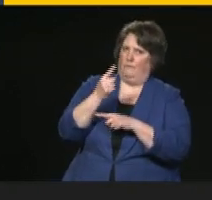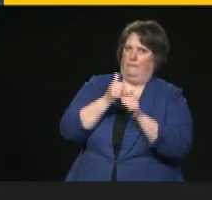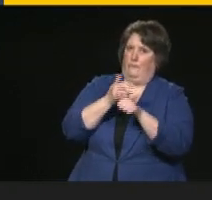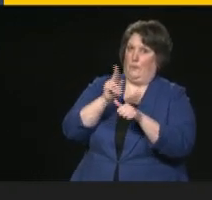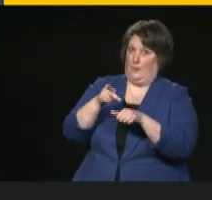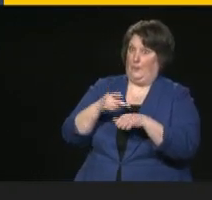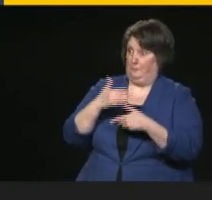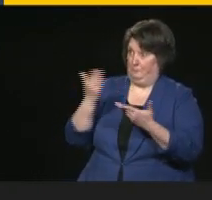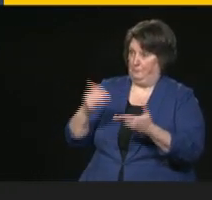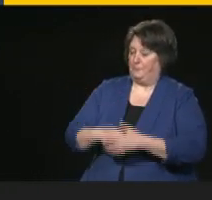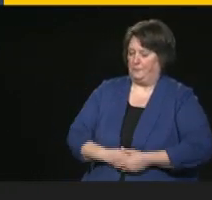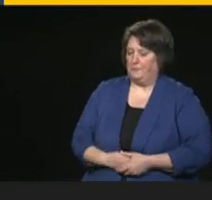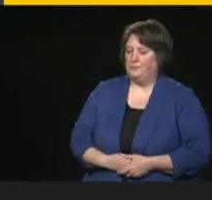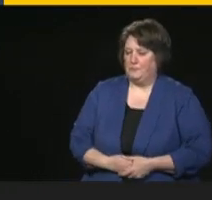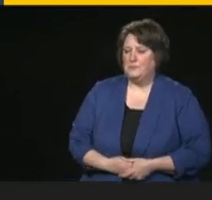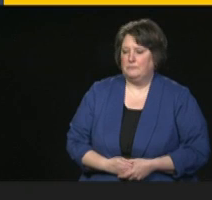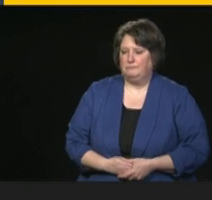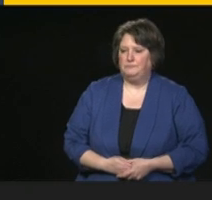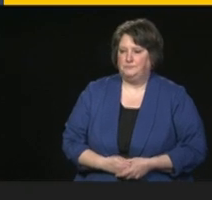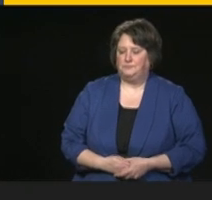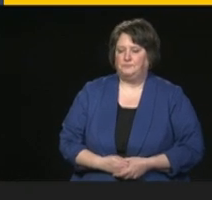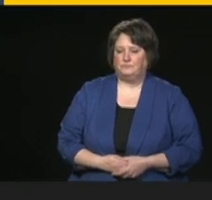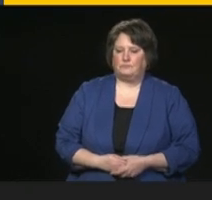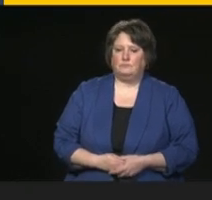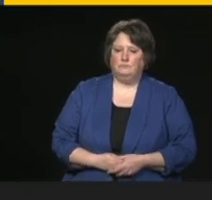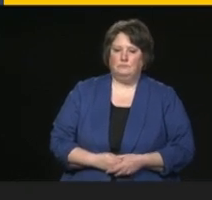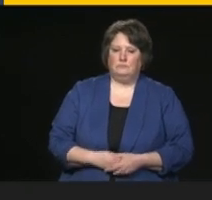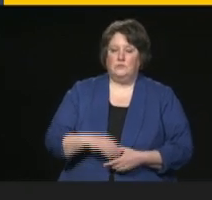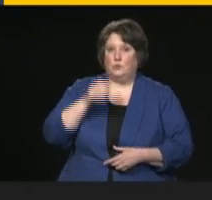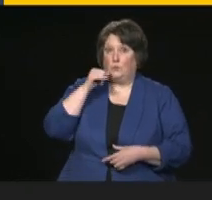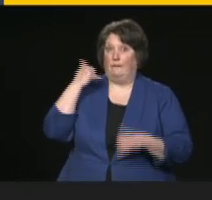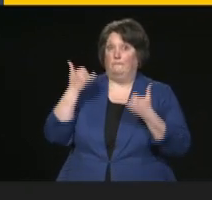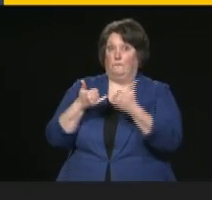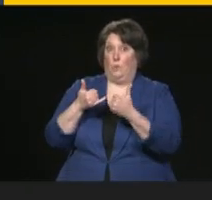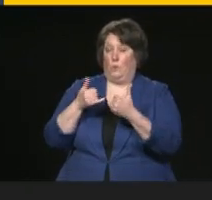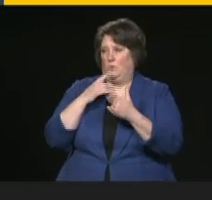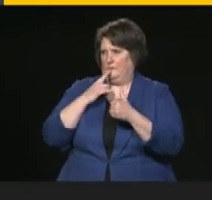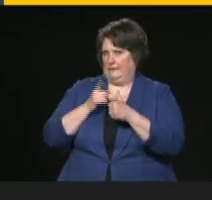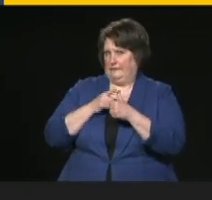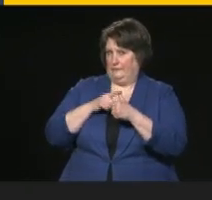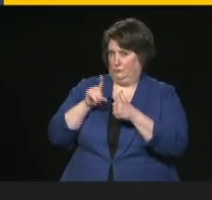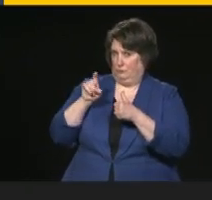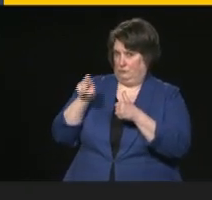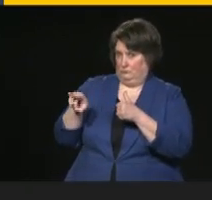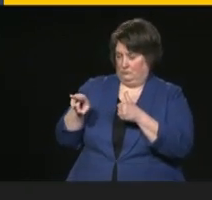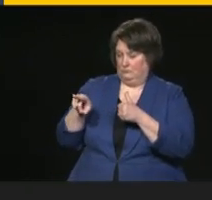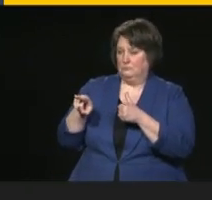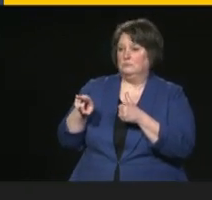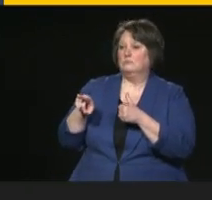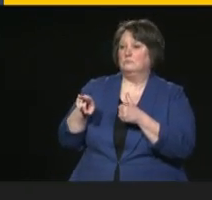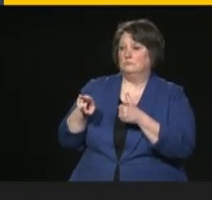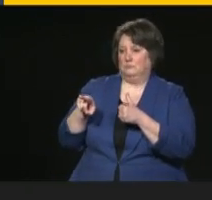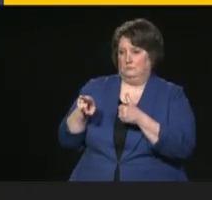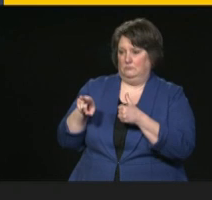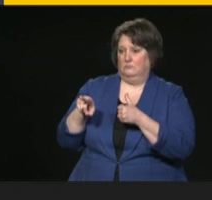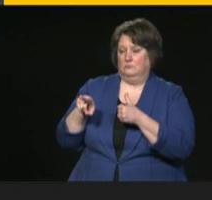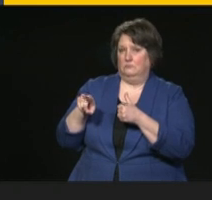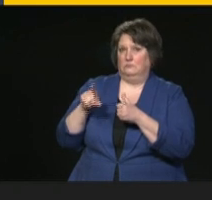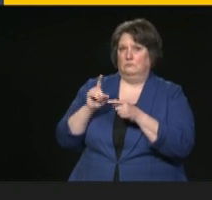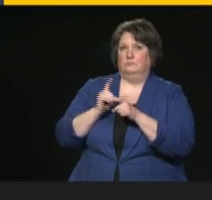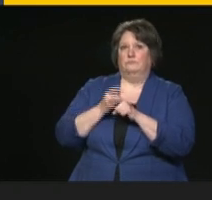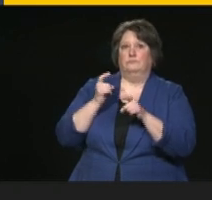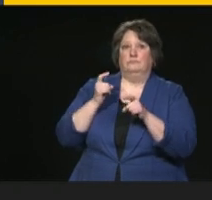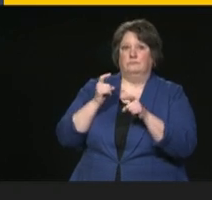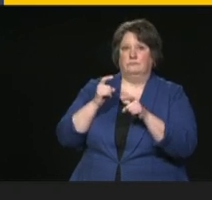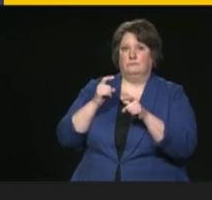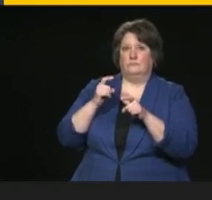Thank you. Merci. Our first question, notre première question, nous vient de Alex Ballingall with the Toronto Star. Please go ahead. À vous la